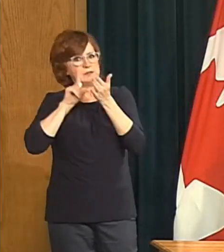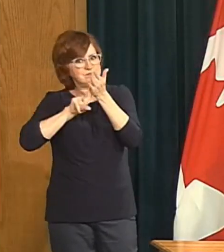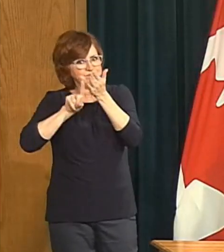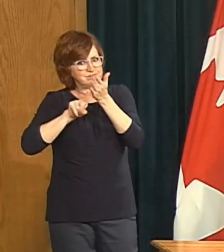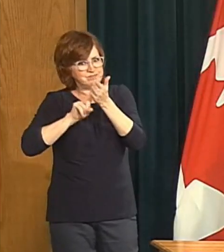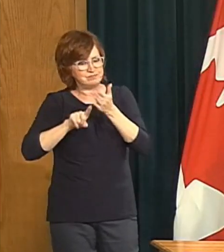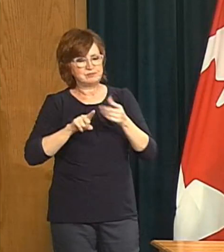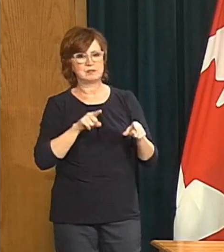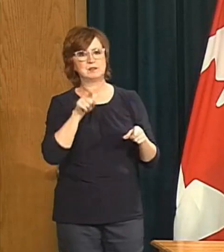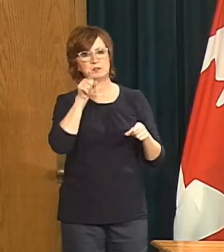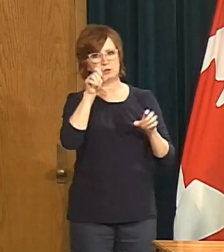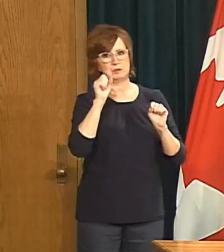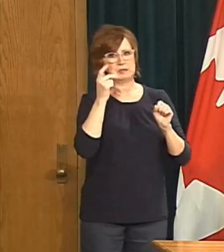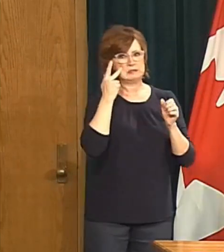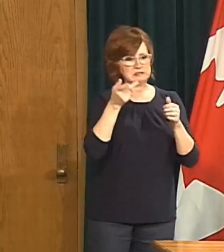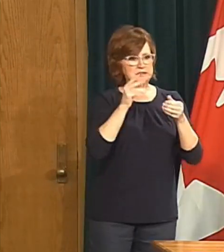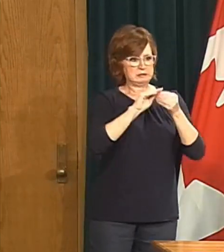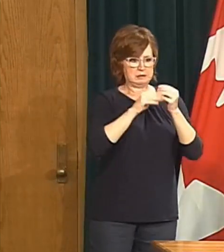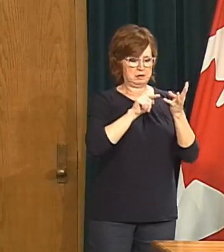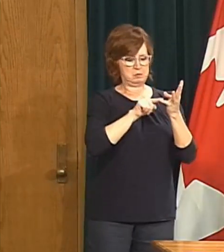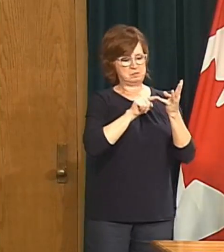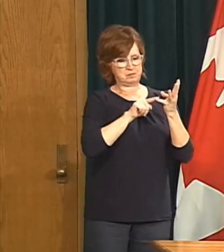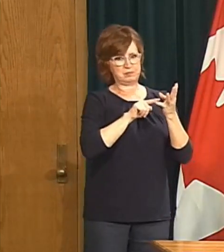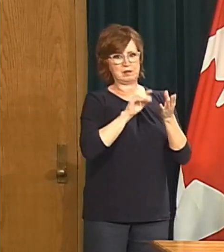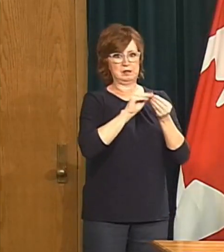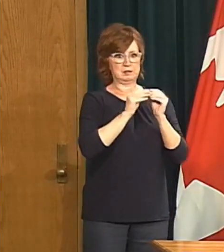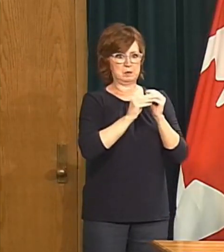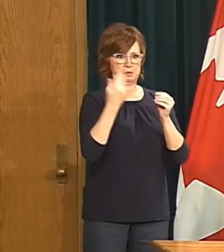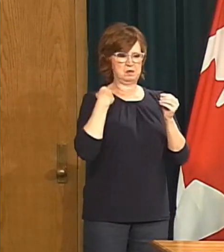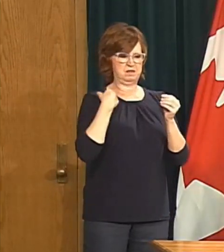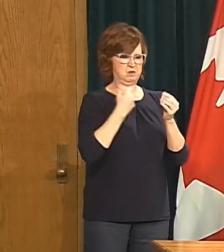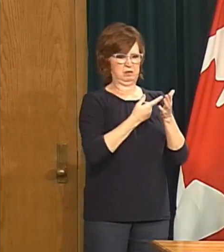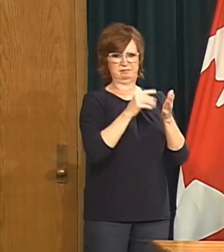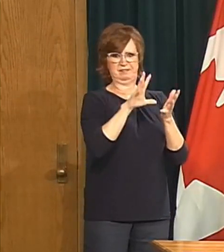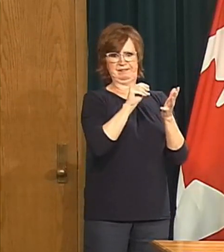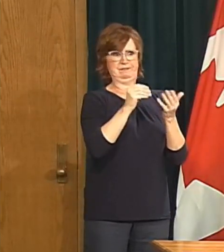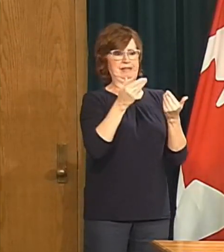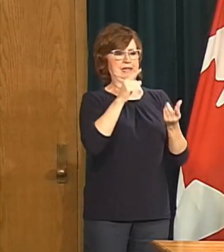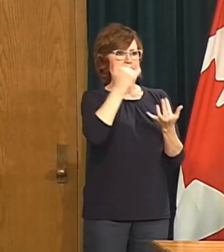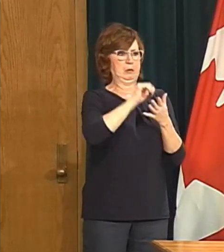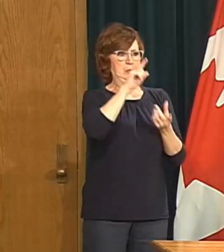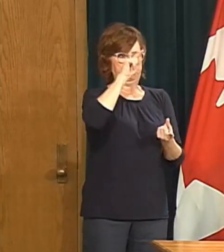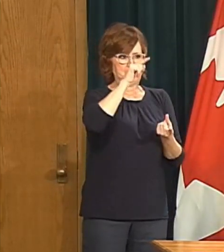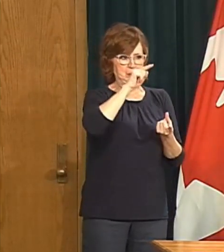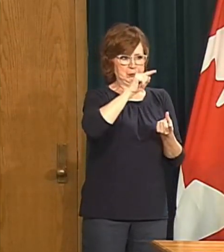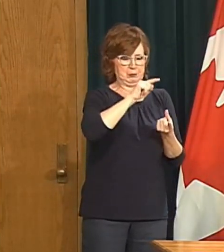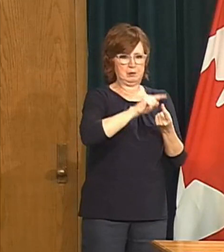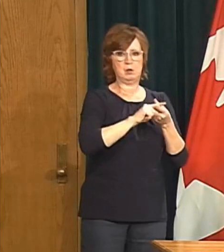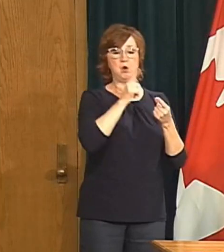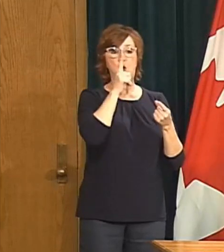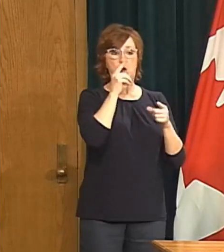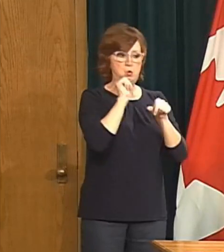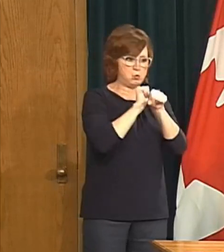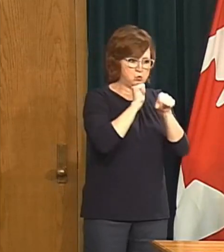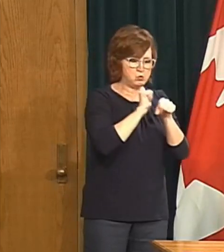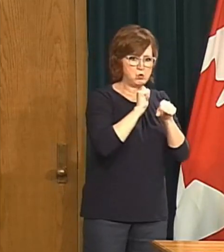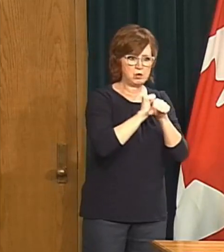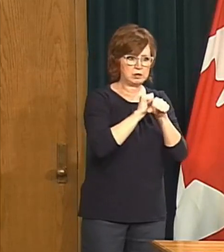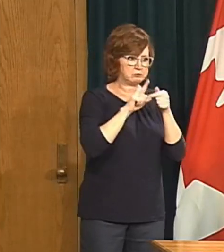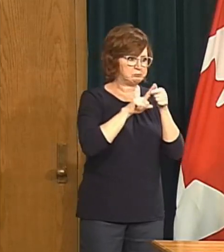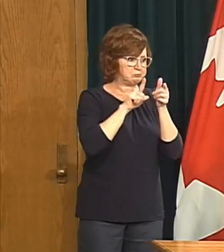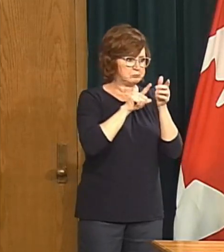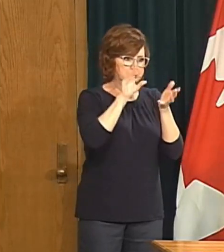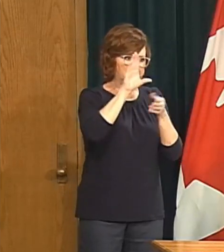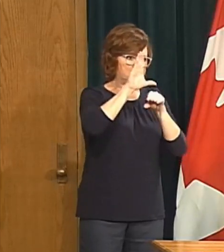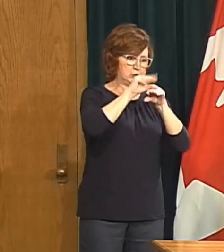being completed through the diligent work of public health staff throughout the province. I also wanted to flag that, we continue to